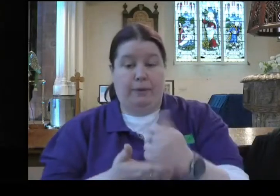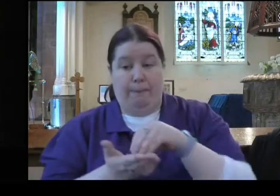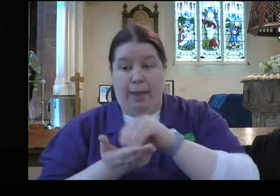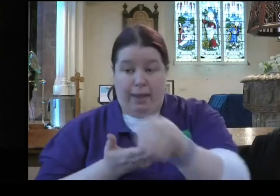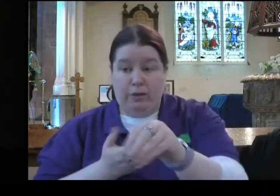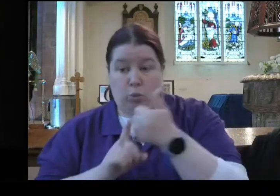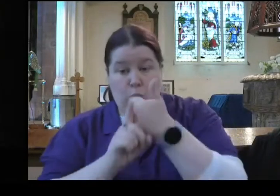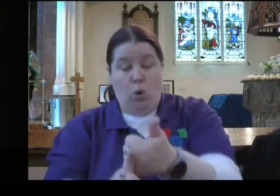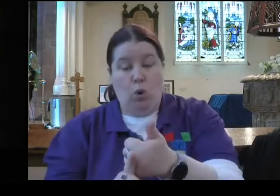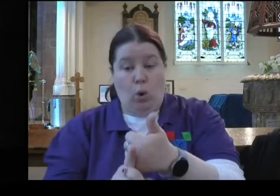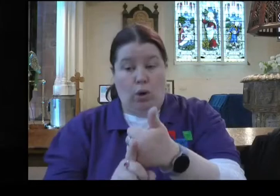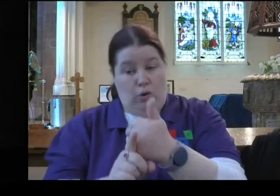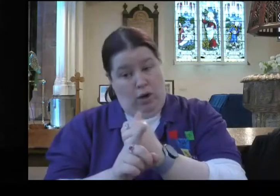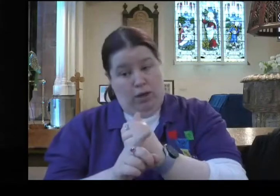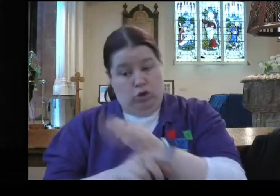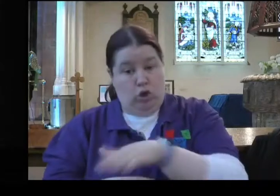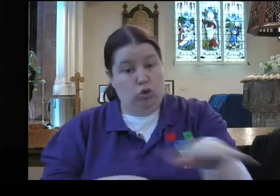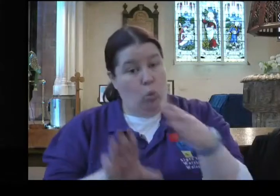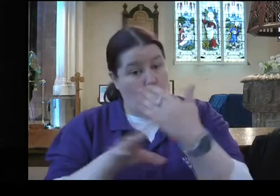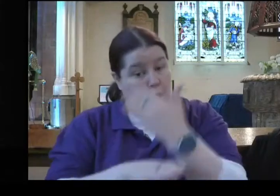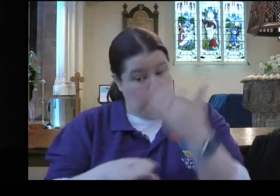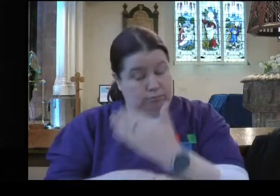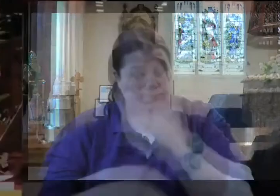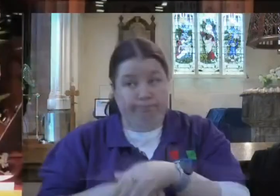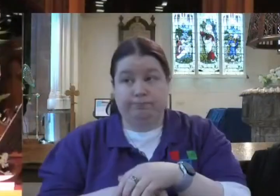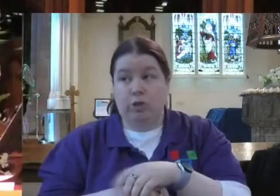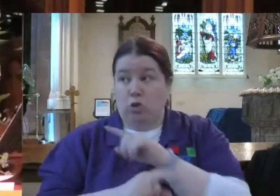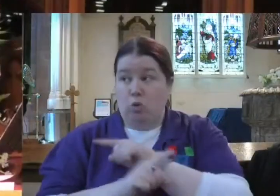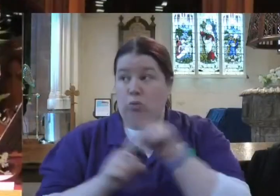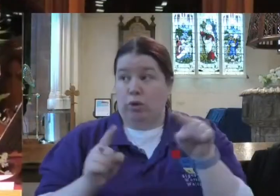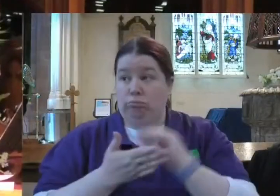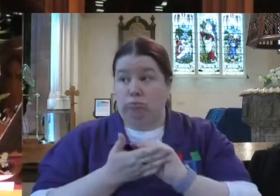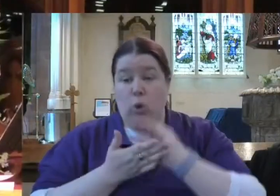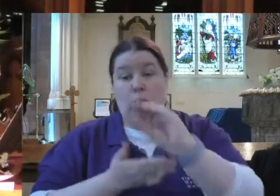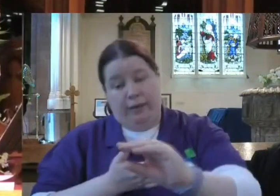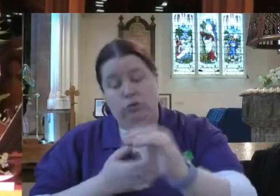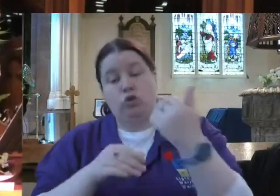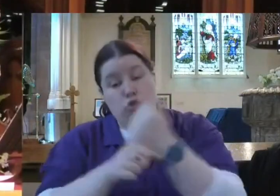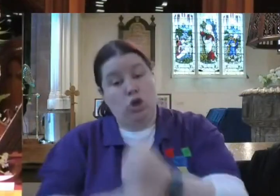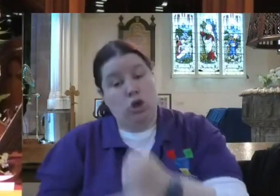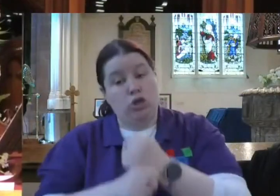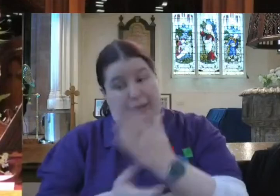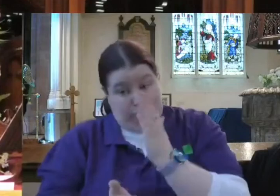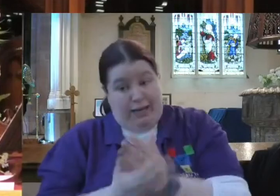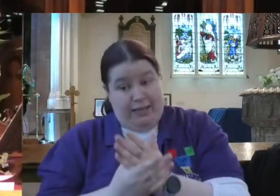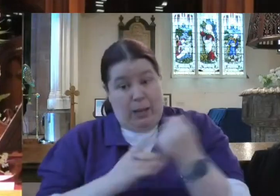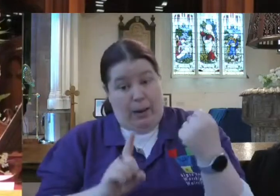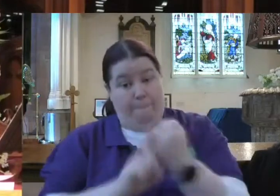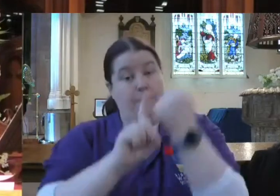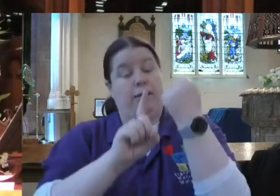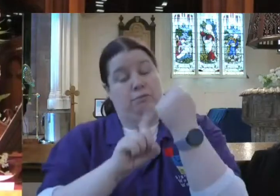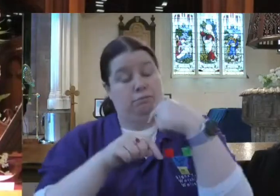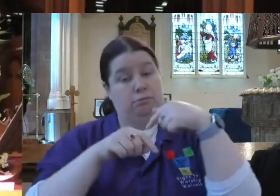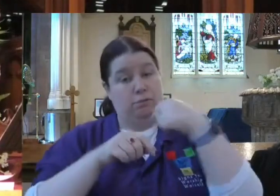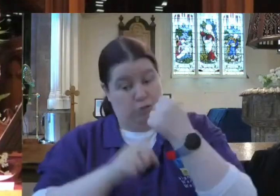children and families' work. So what you give to the church actually has a real impact on the mission and the ministry